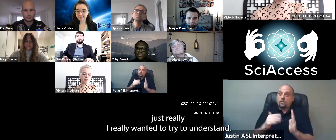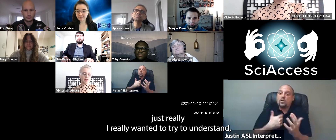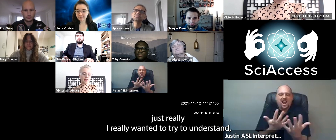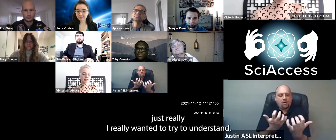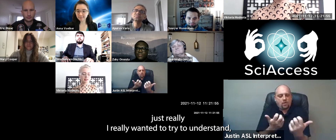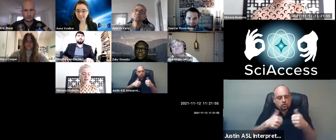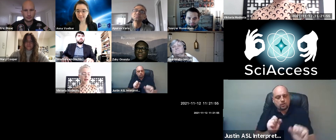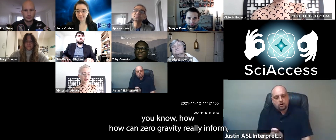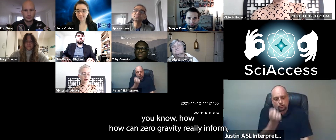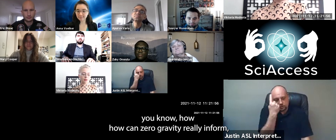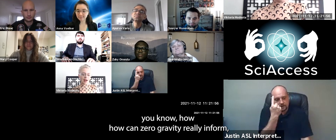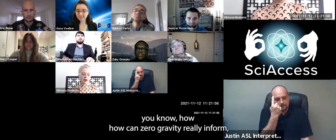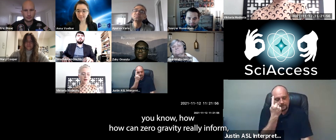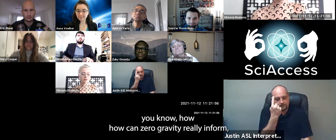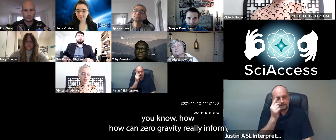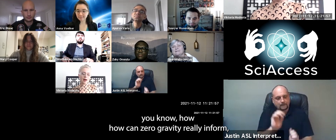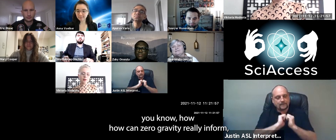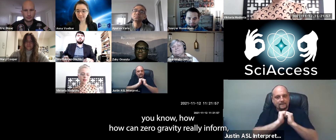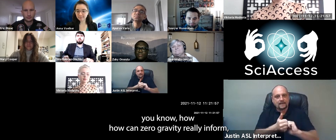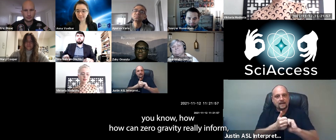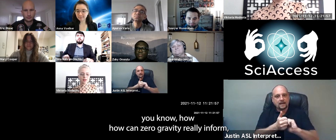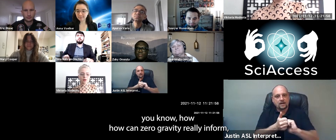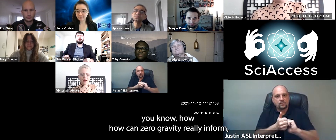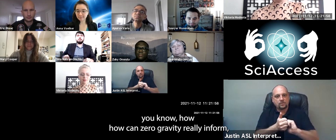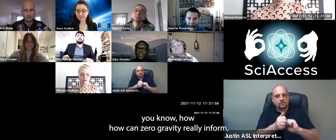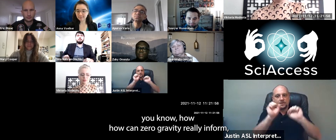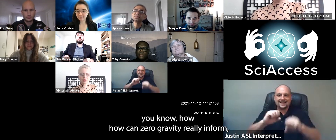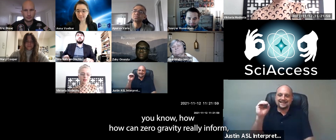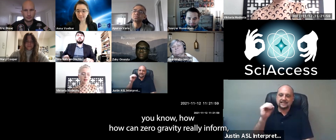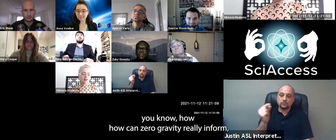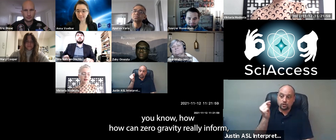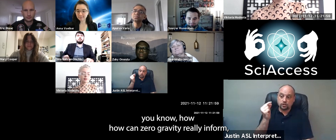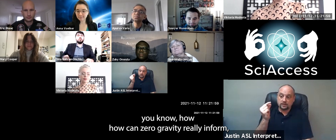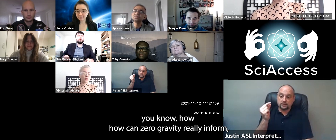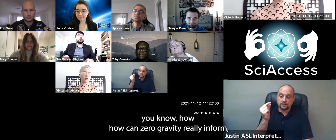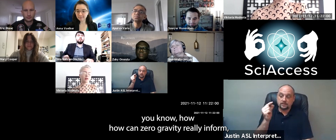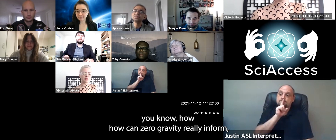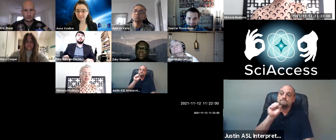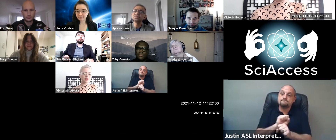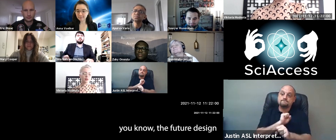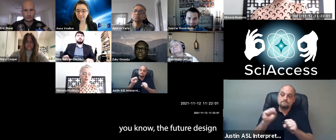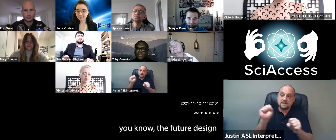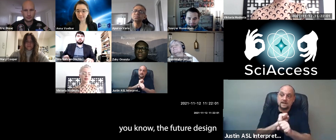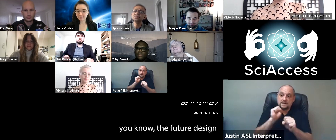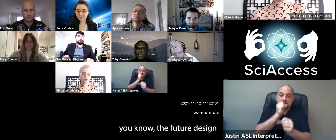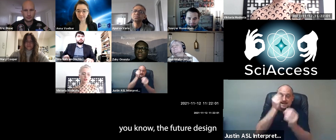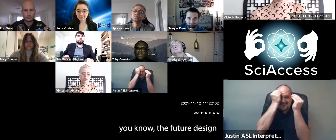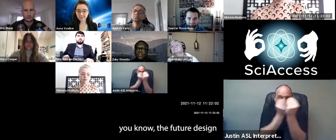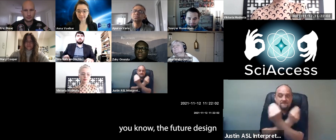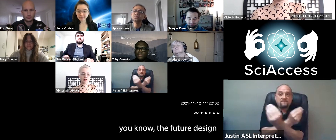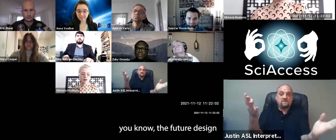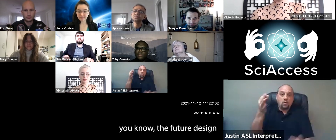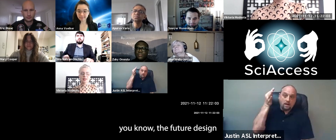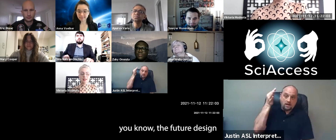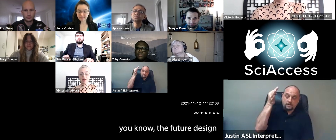to understand how can zero gravity really inform the